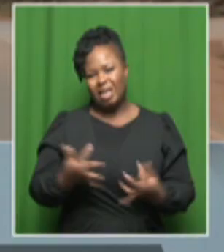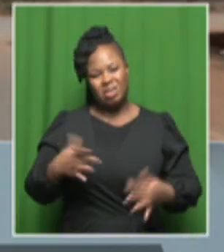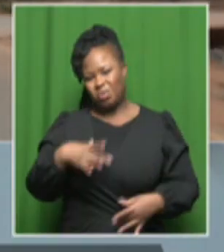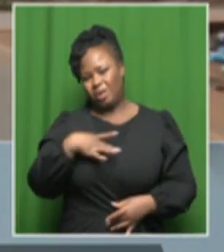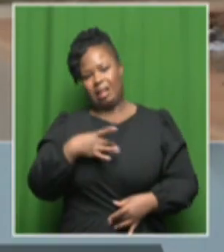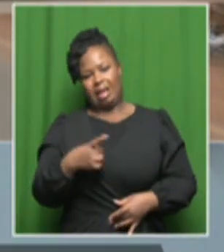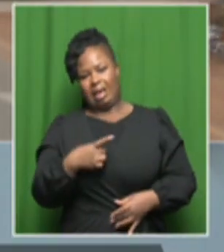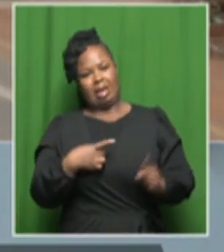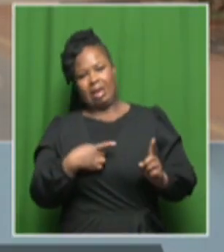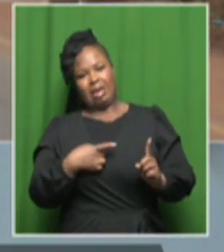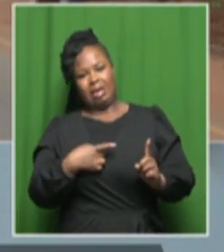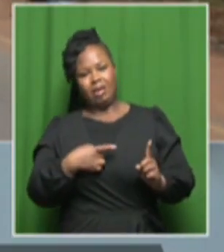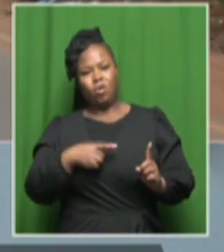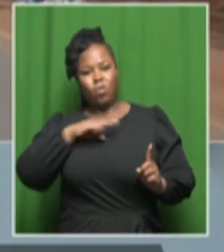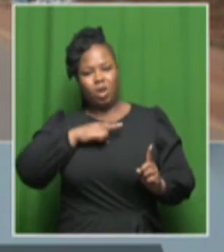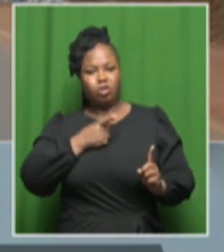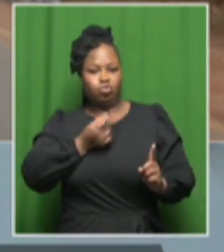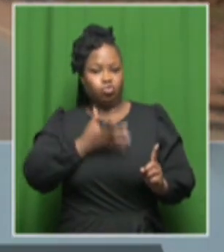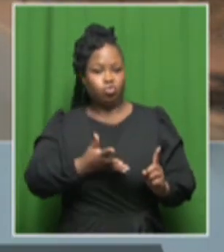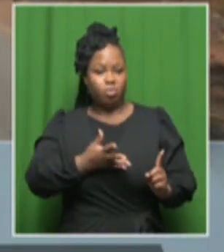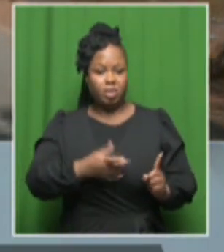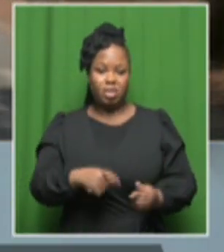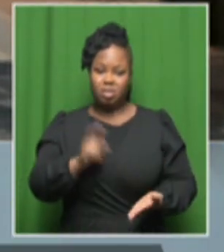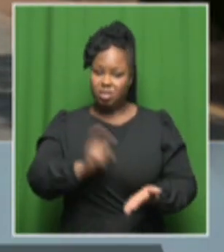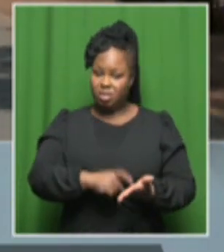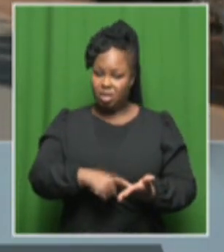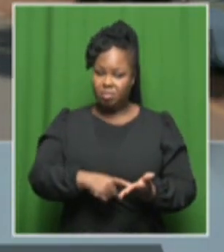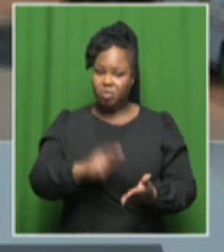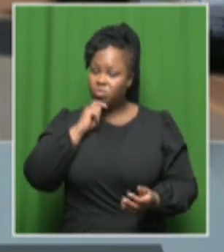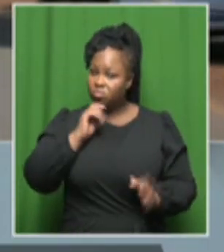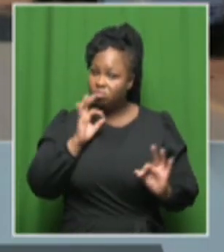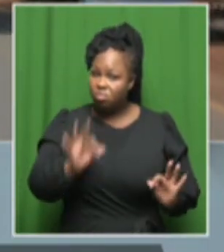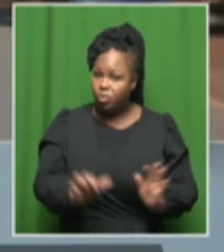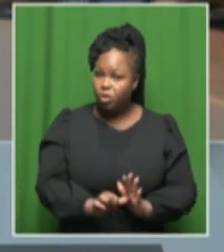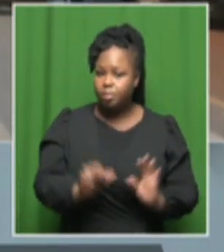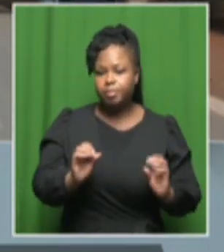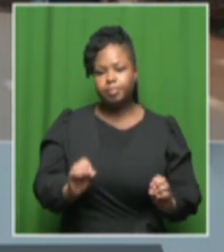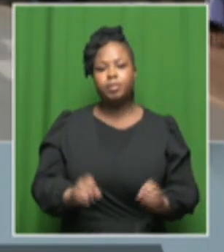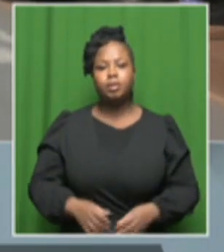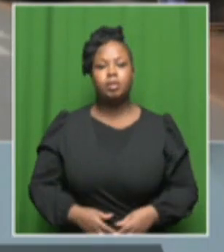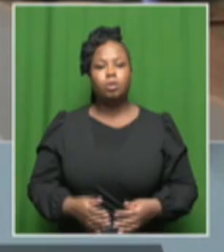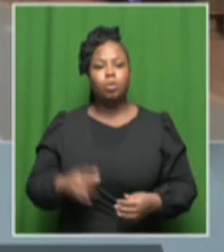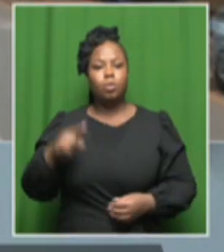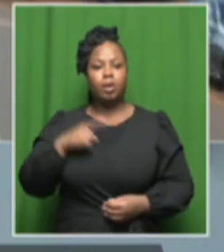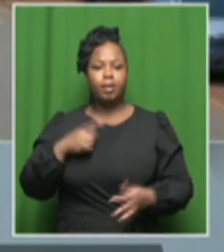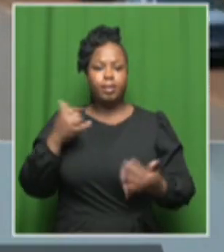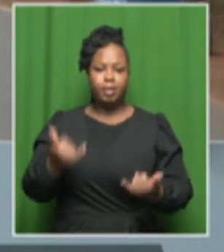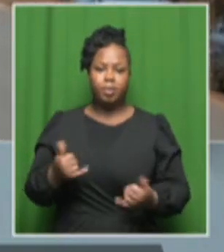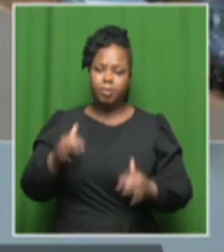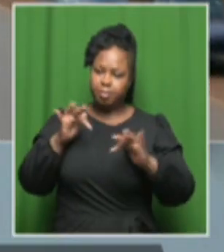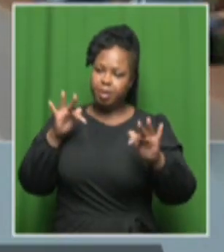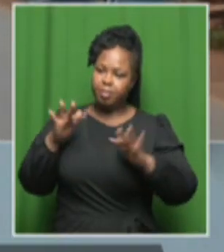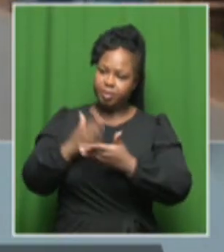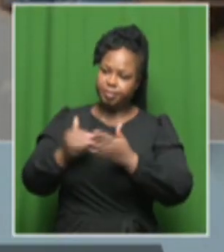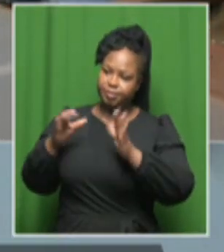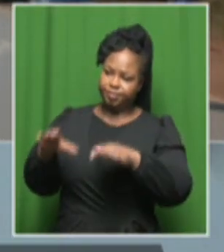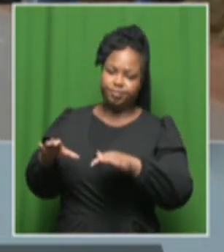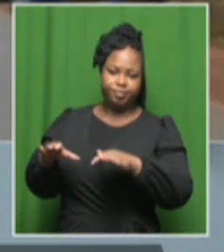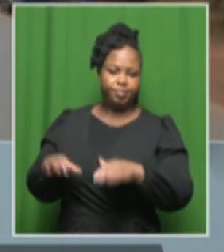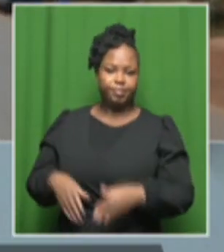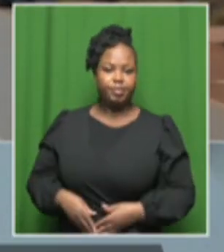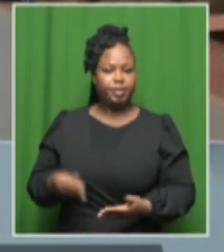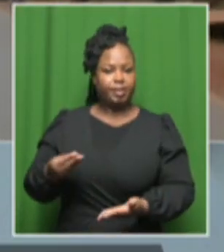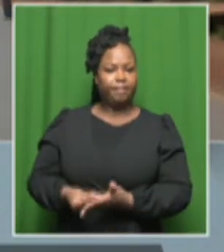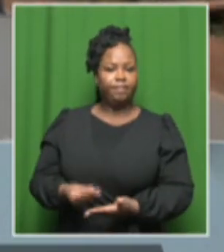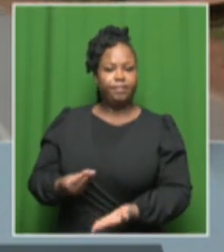the debt stabilized? Not necessarily. Today, you have a public sector that is struggling to fund what